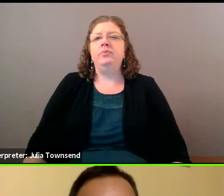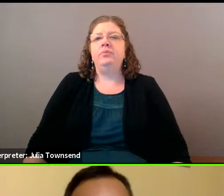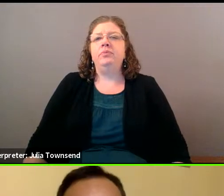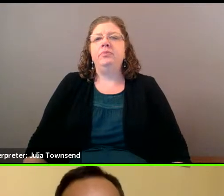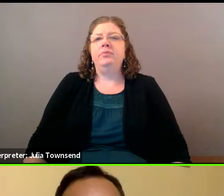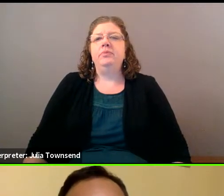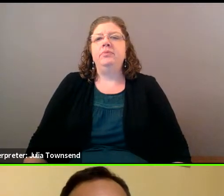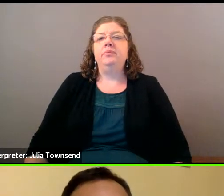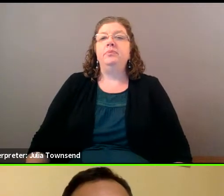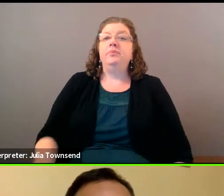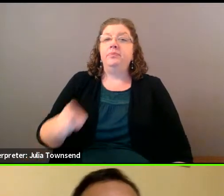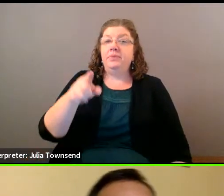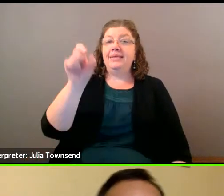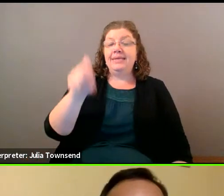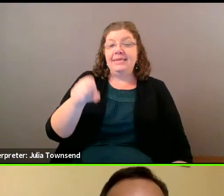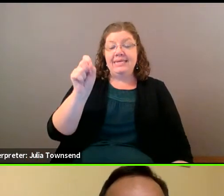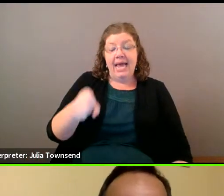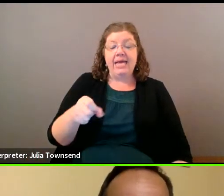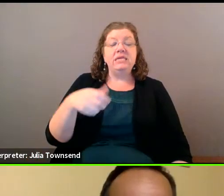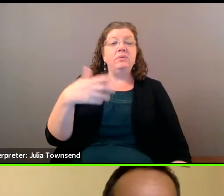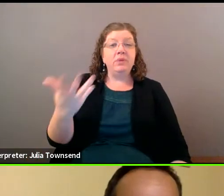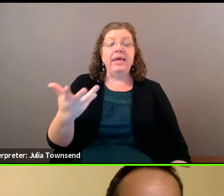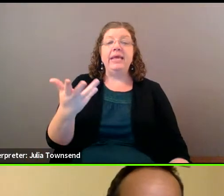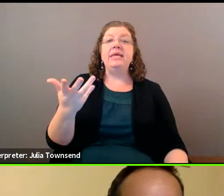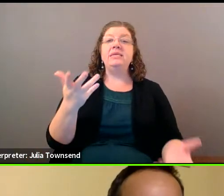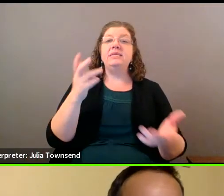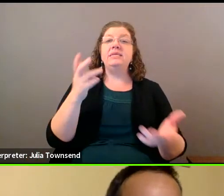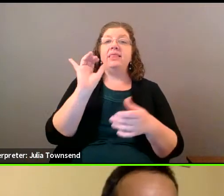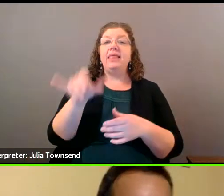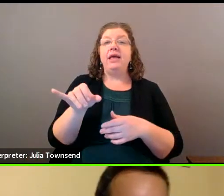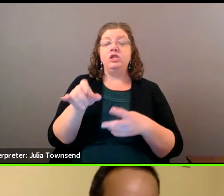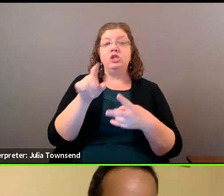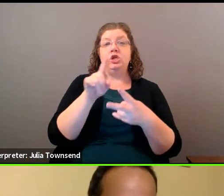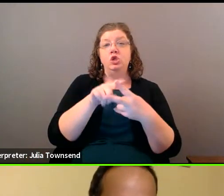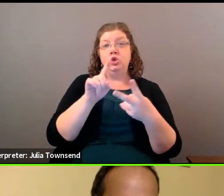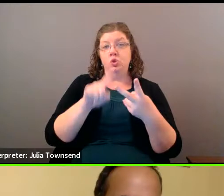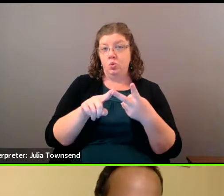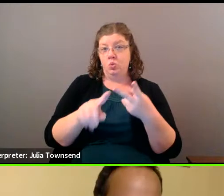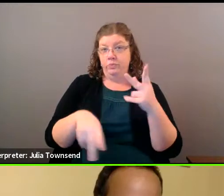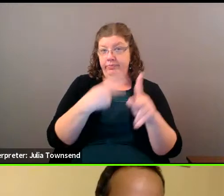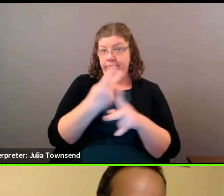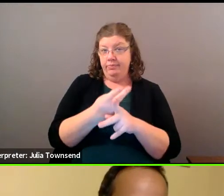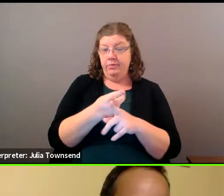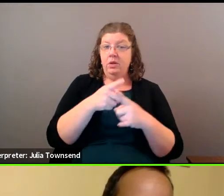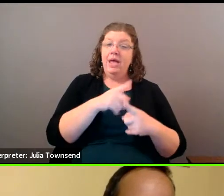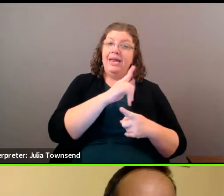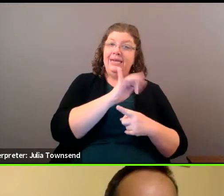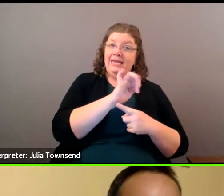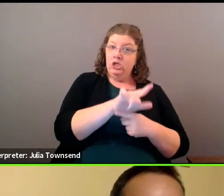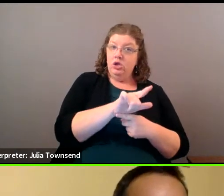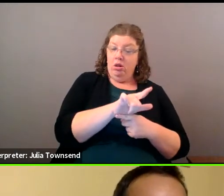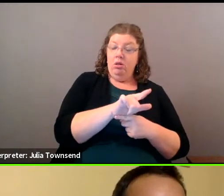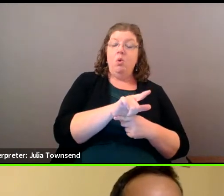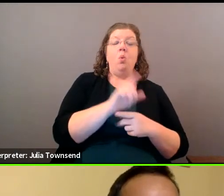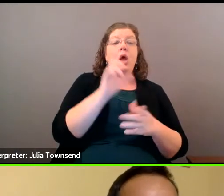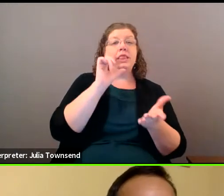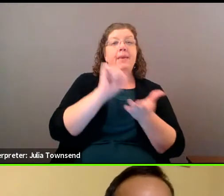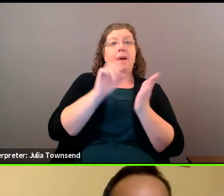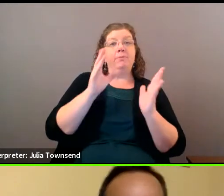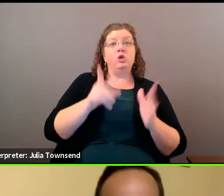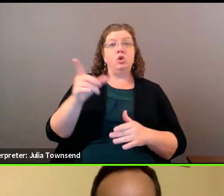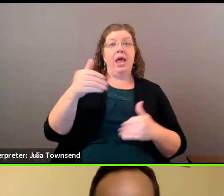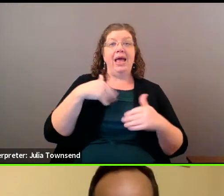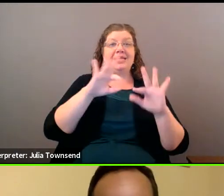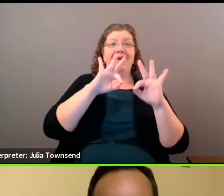Yes, it is in the form of, it's actually in 2 various forms. One is digitally, where the publisher has a